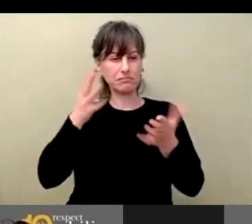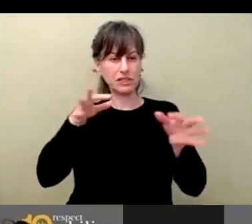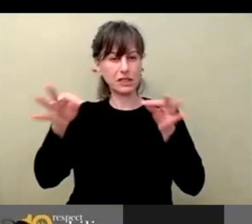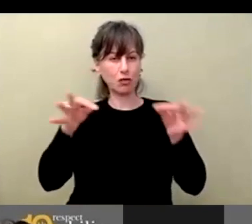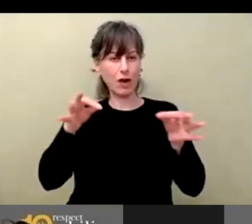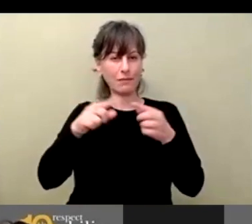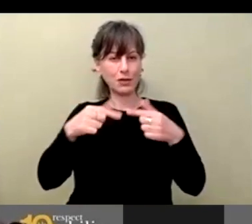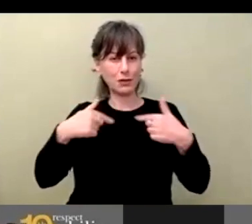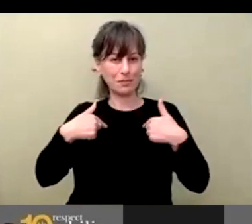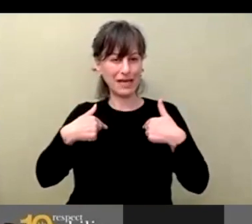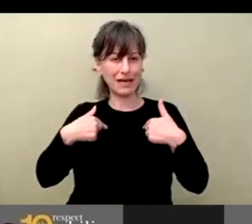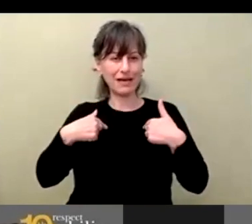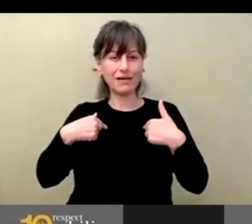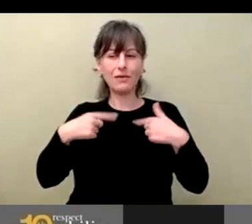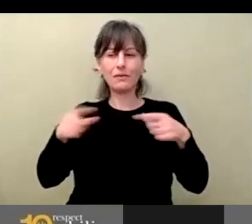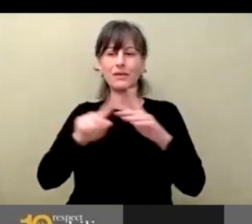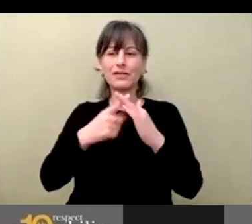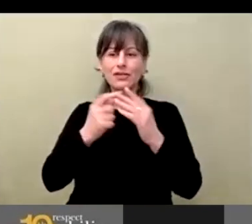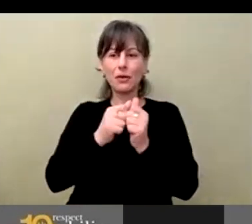me. I'll start with Rostam.